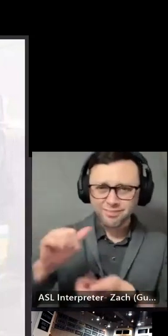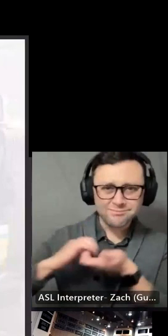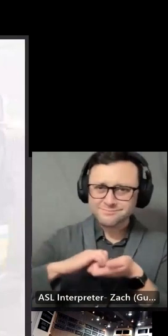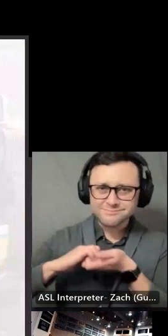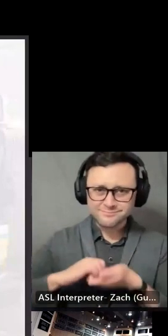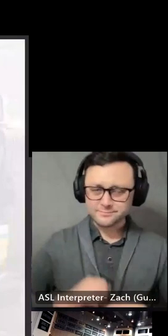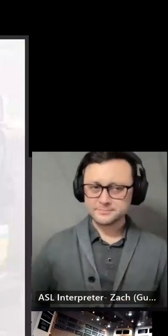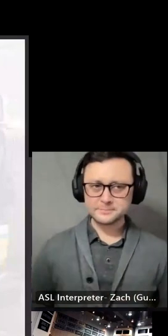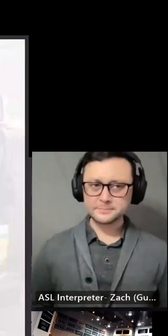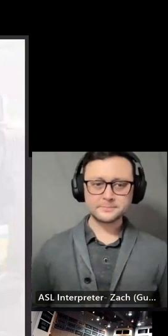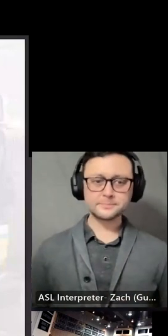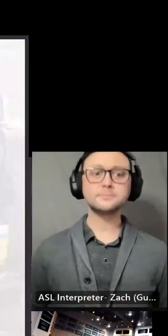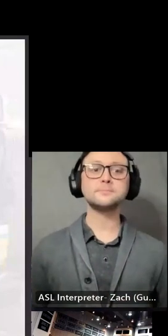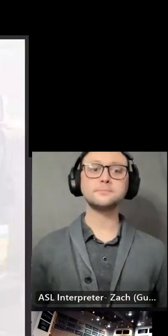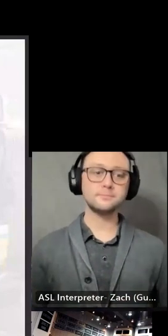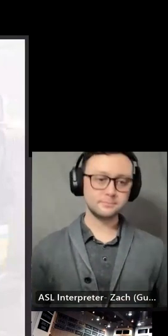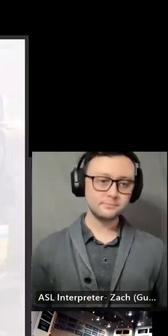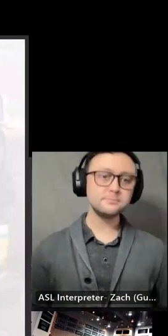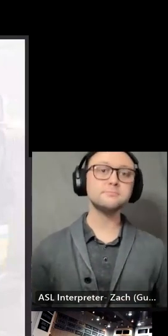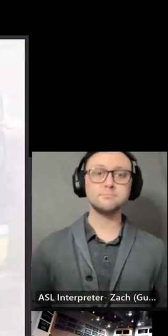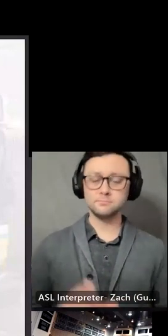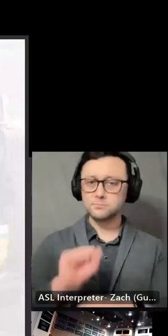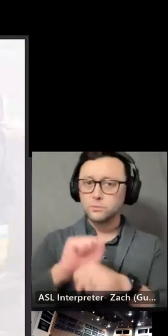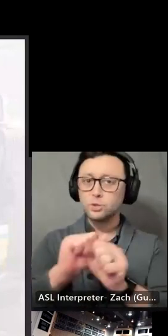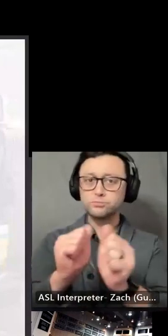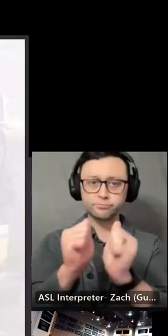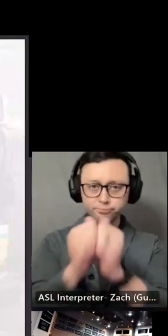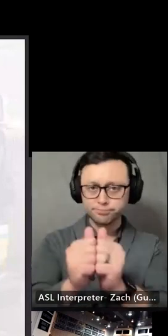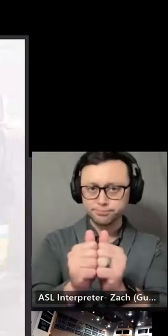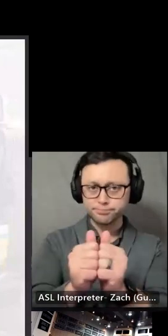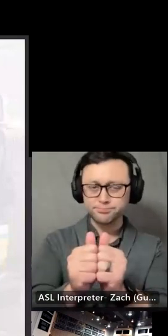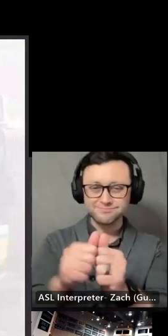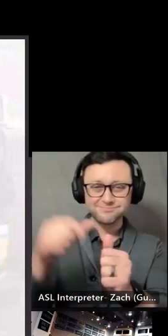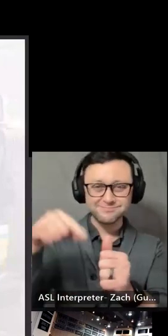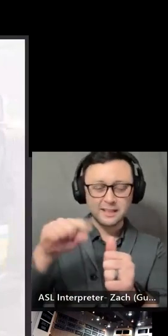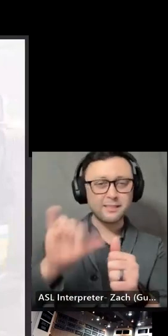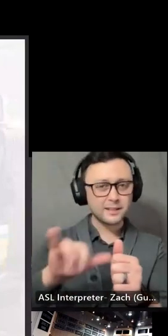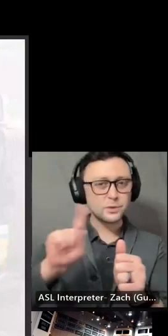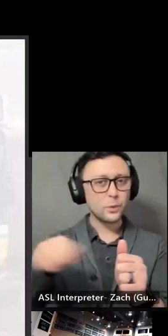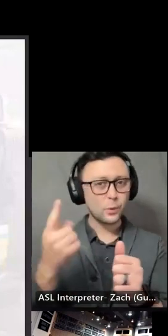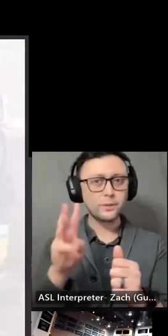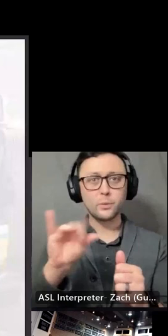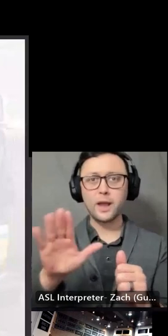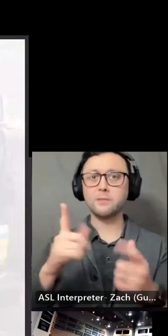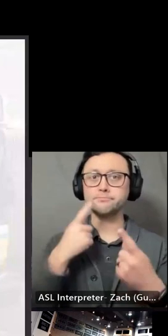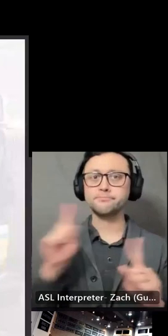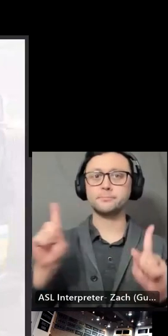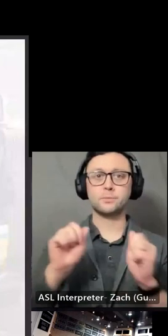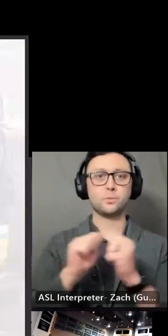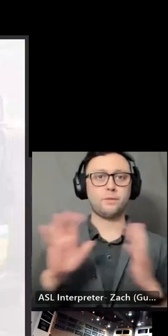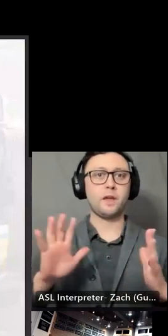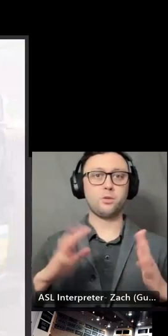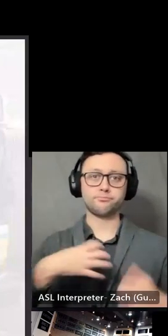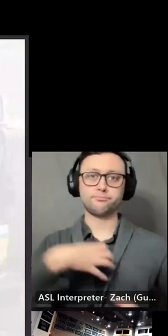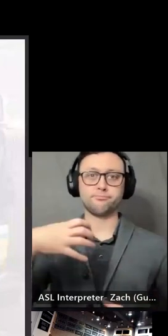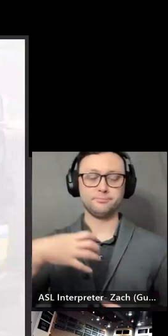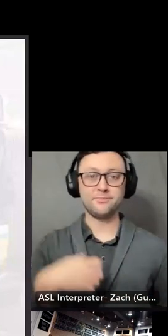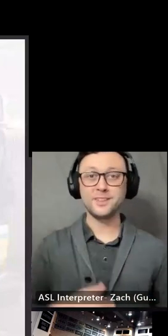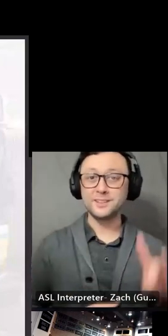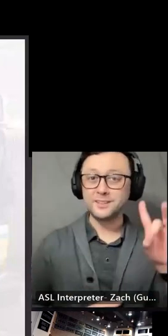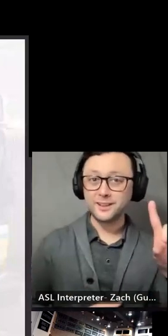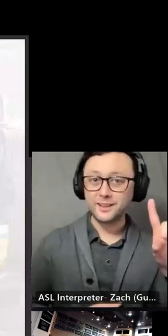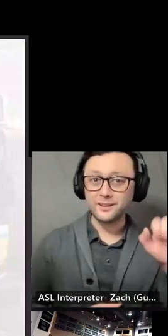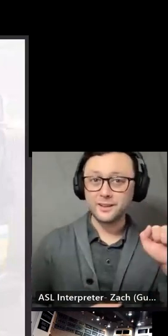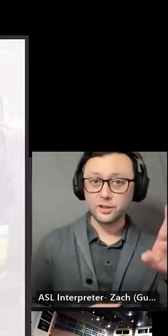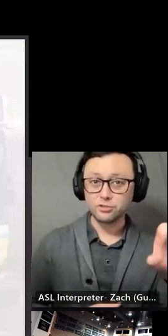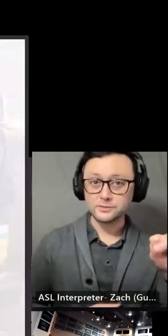works. Pull up our sleeves. Let's work on it together. That's the only way to accomplish this. But again, the 8 acres, that's inviolable as far